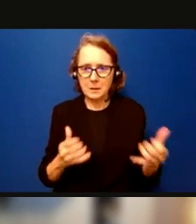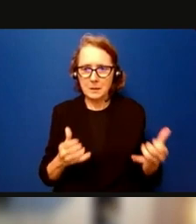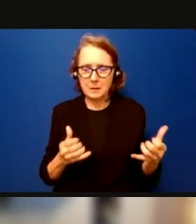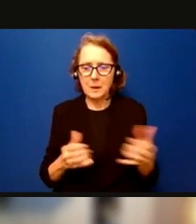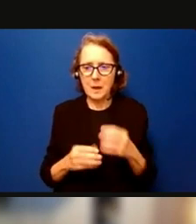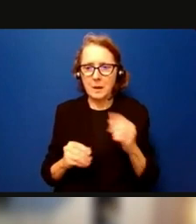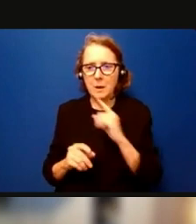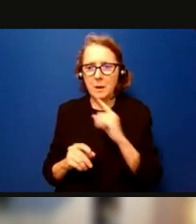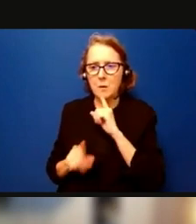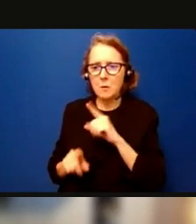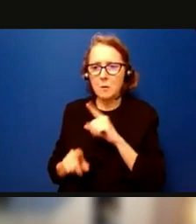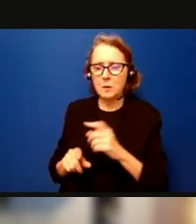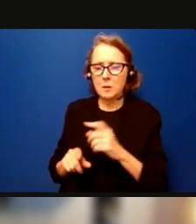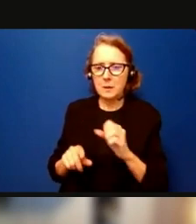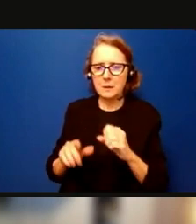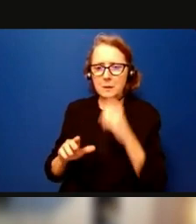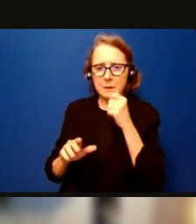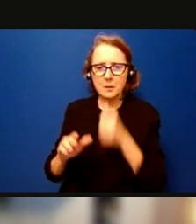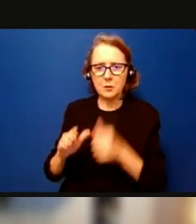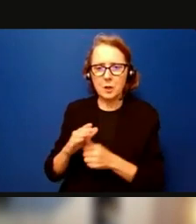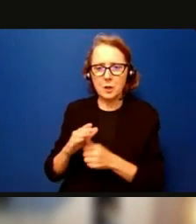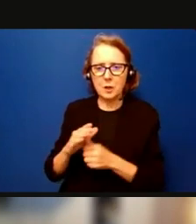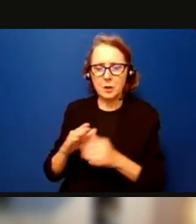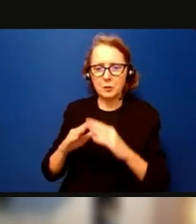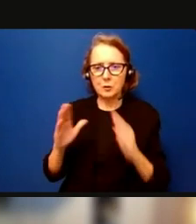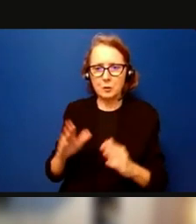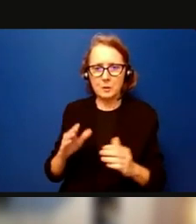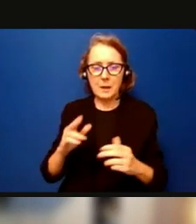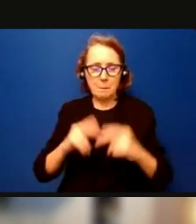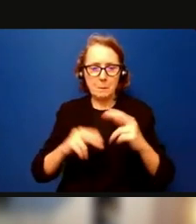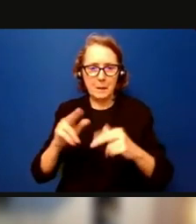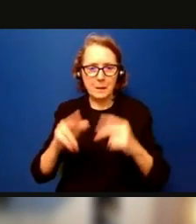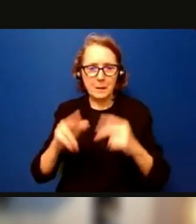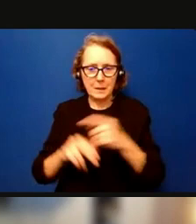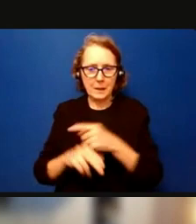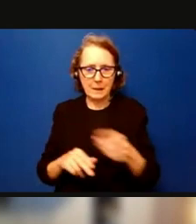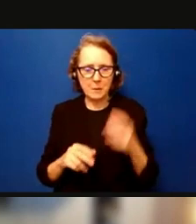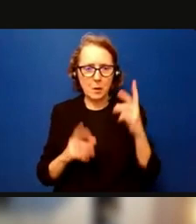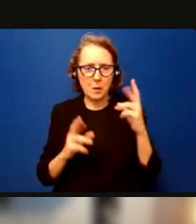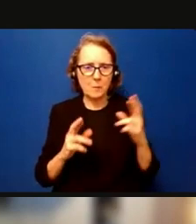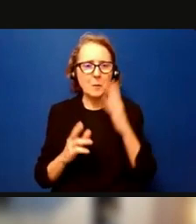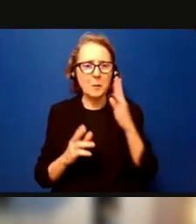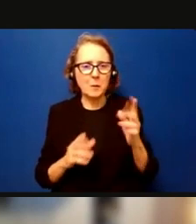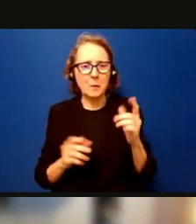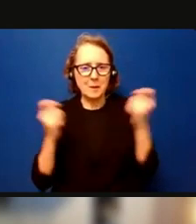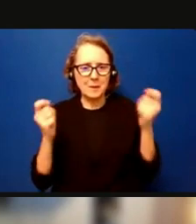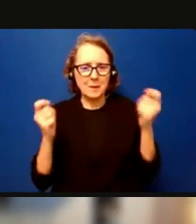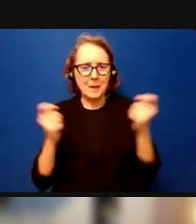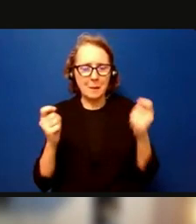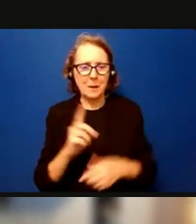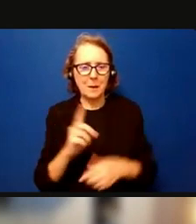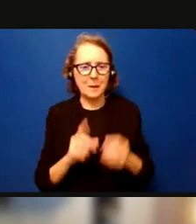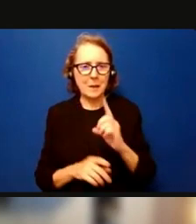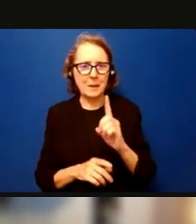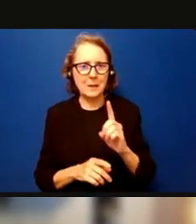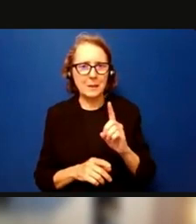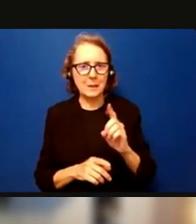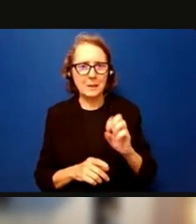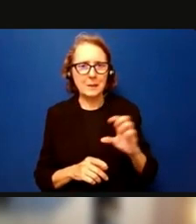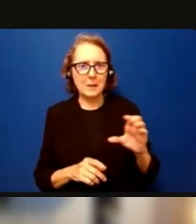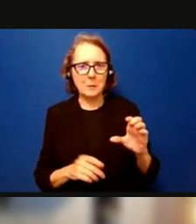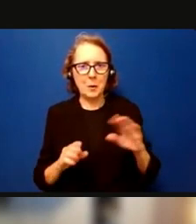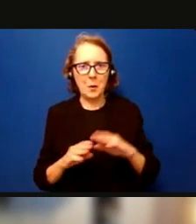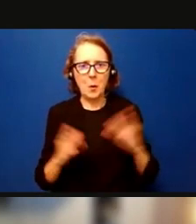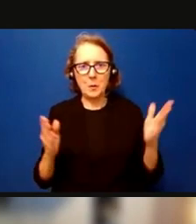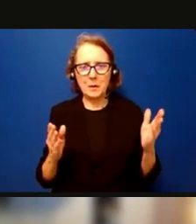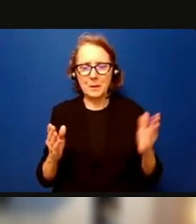the shelters and having them built. And so hopefully we'd be celebrating a December opening. Thank you, Mr. Benson.